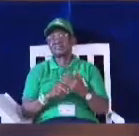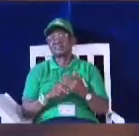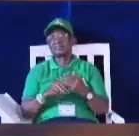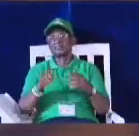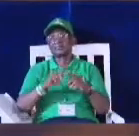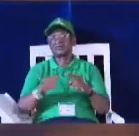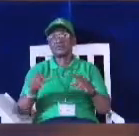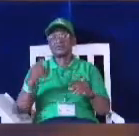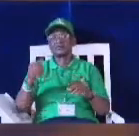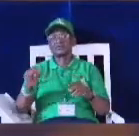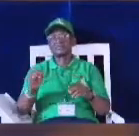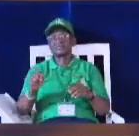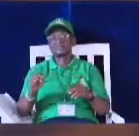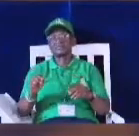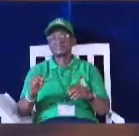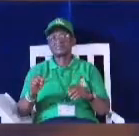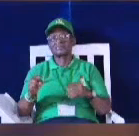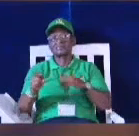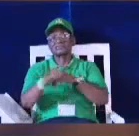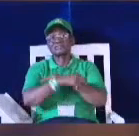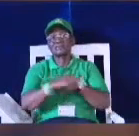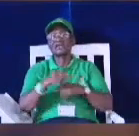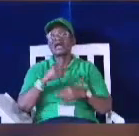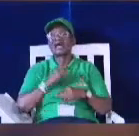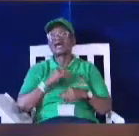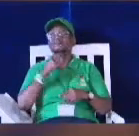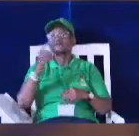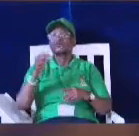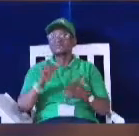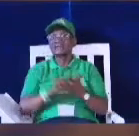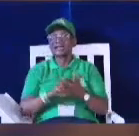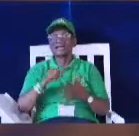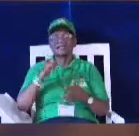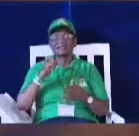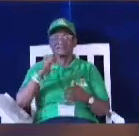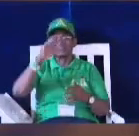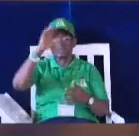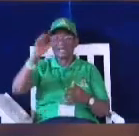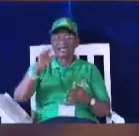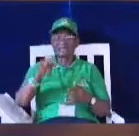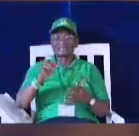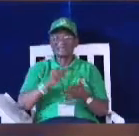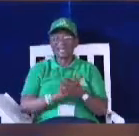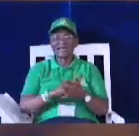Because the day I tell that man that this is what happened, that day I die.